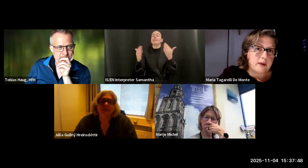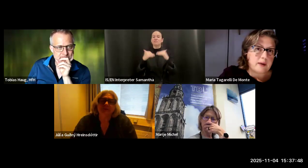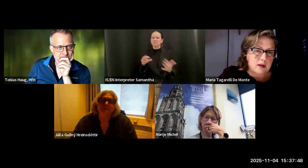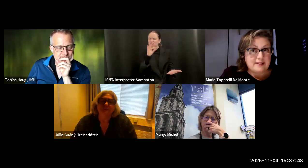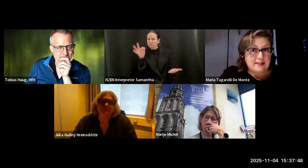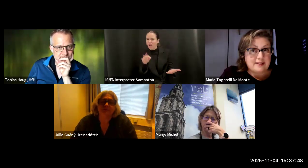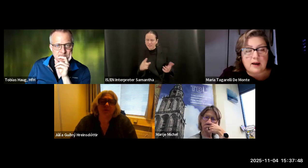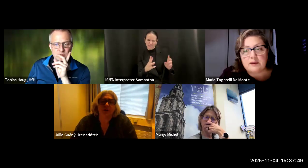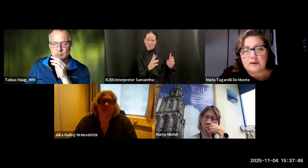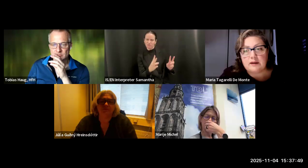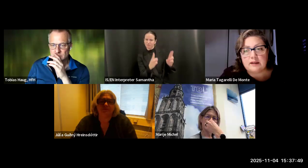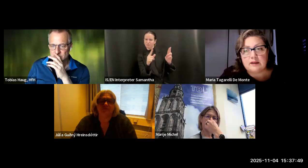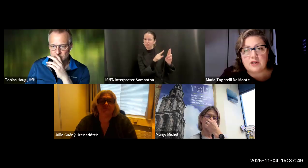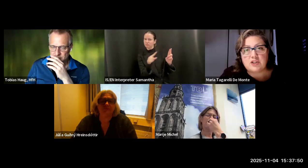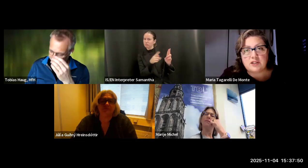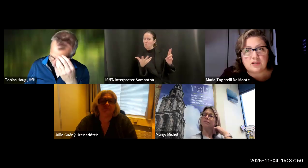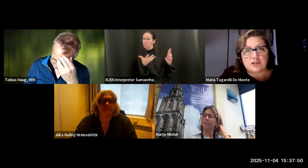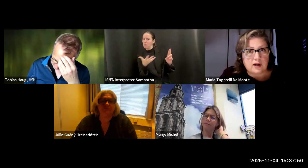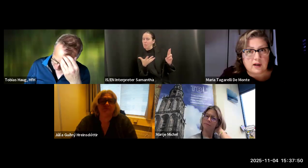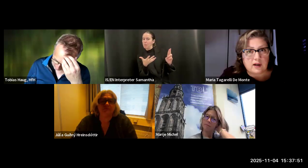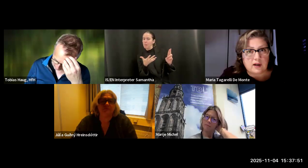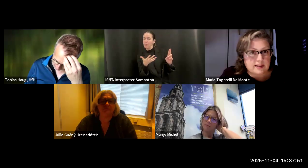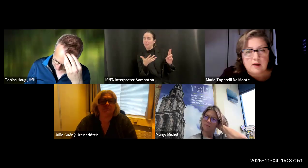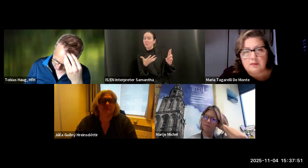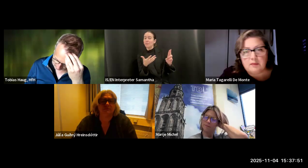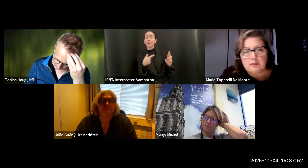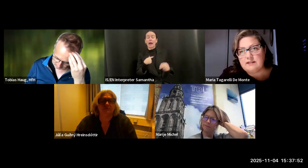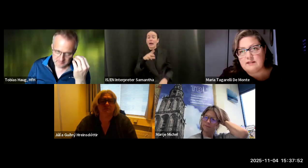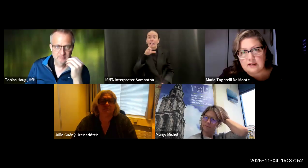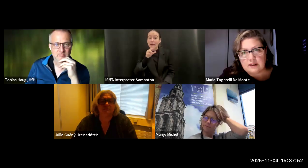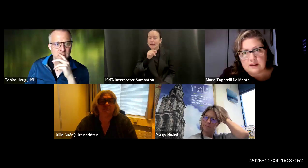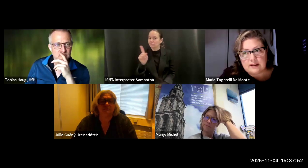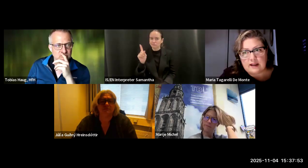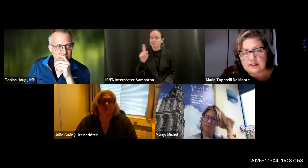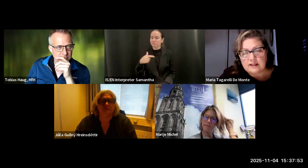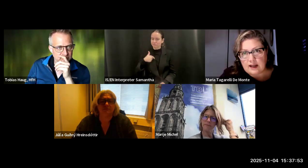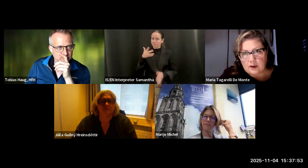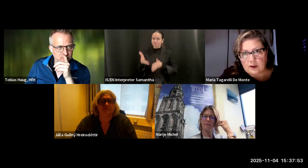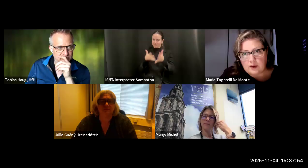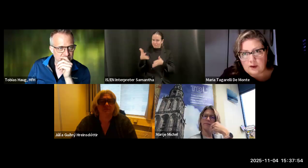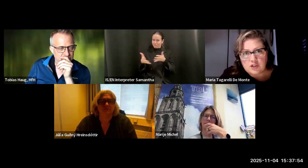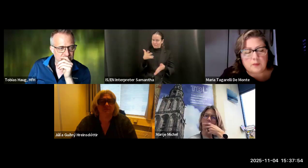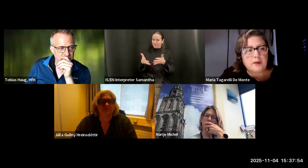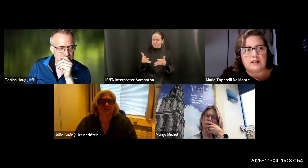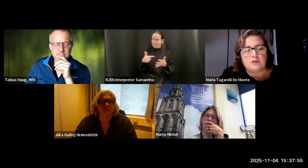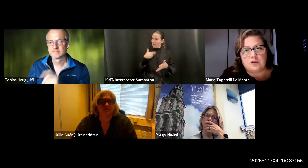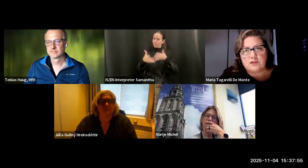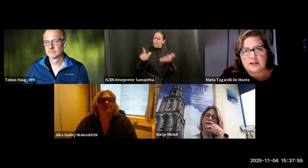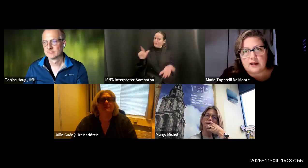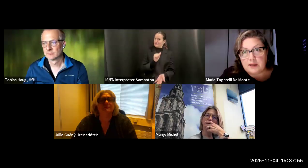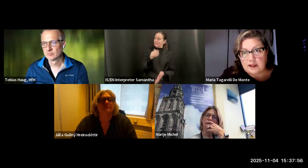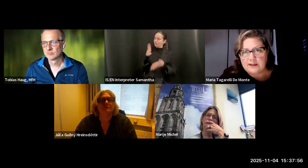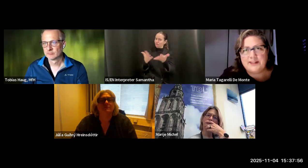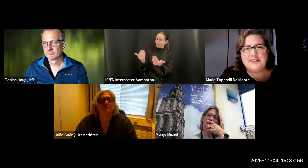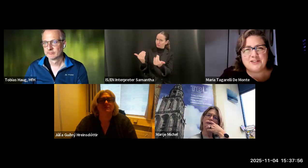part about? But this time, the question is not in Italian, but is in Italian Sign Language. So they need